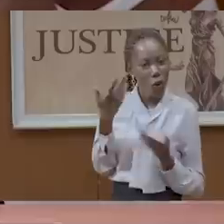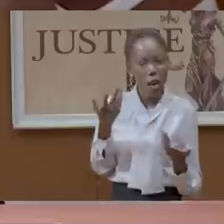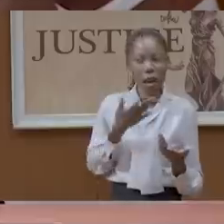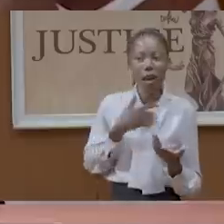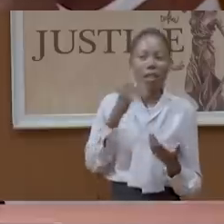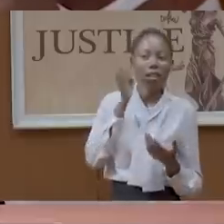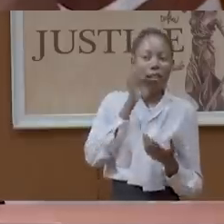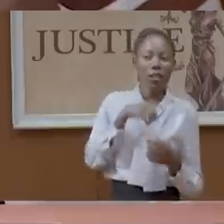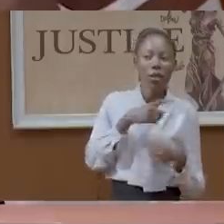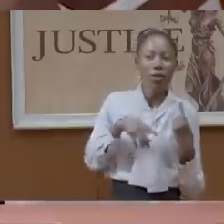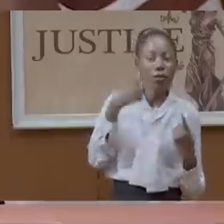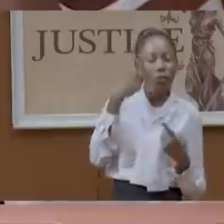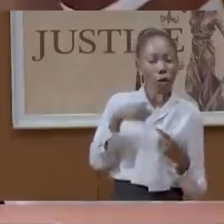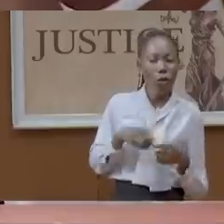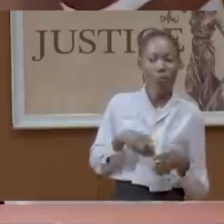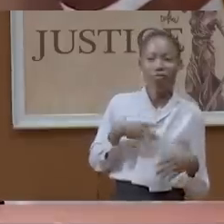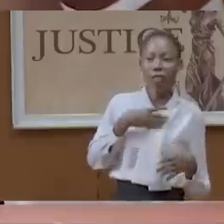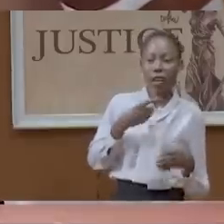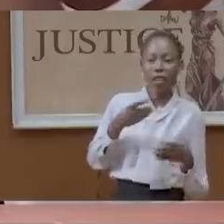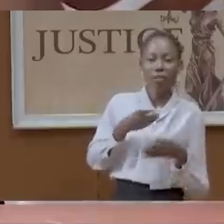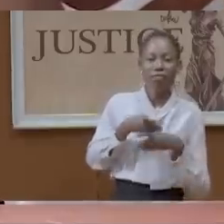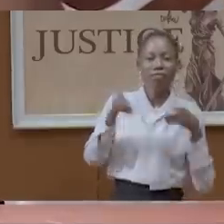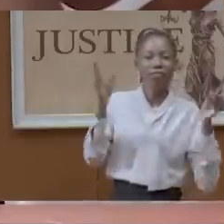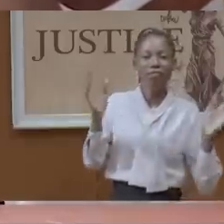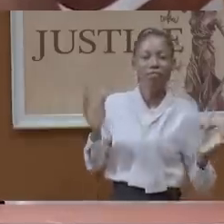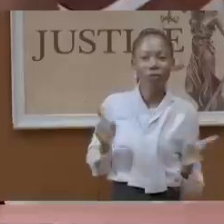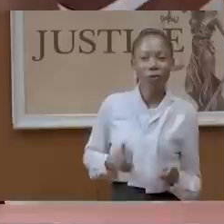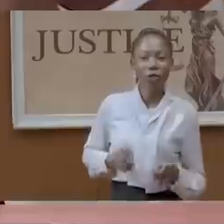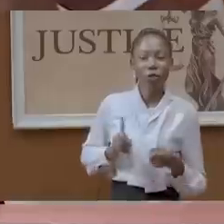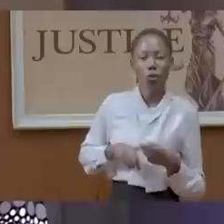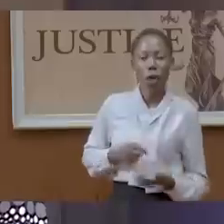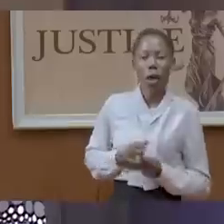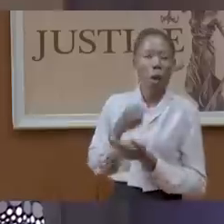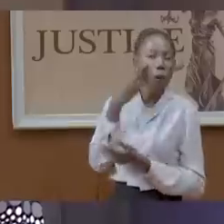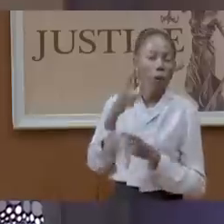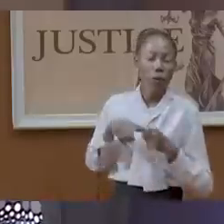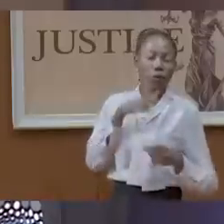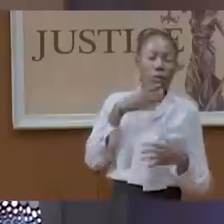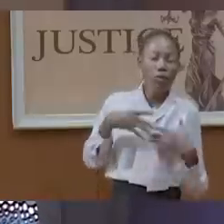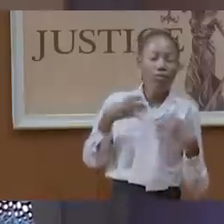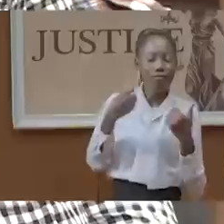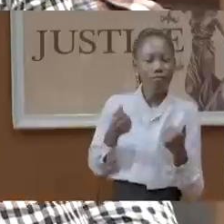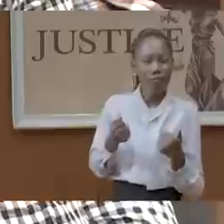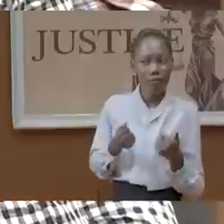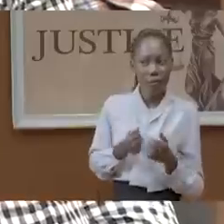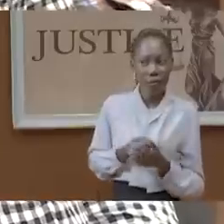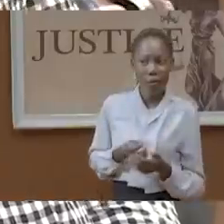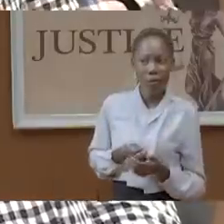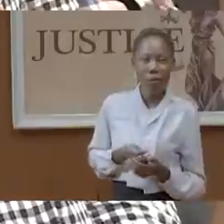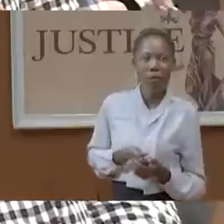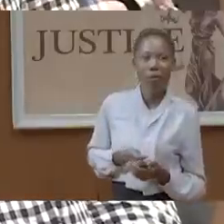7 weeks at K2. The person that was holding the deliverance happened to be a pastor from Foursquare, Reverend